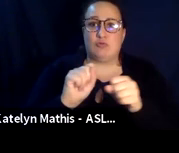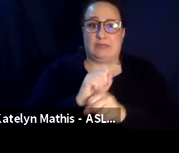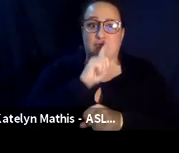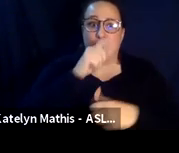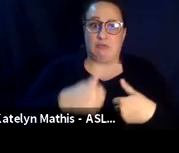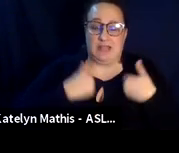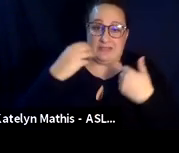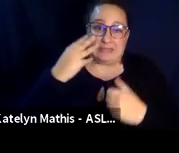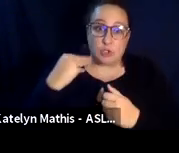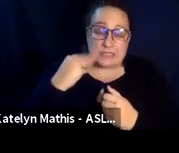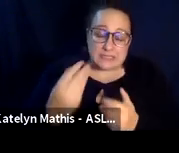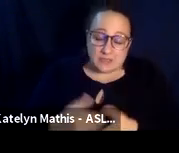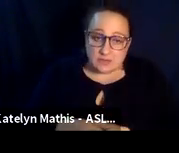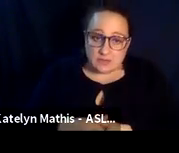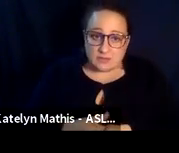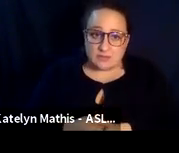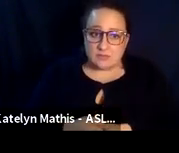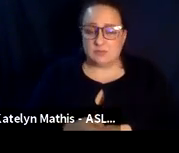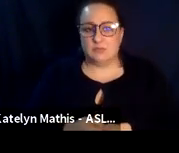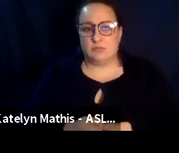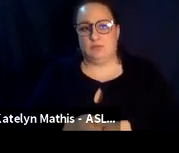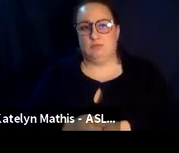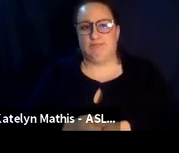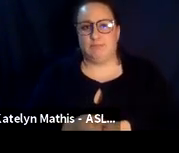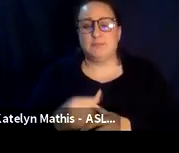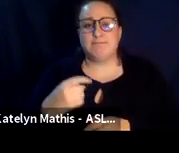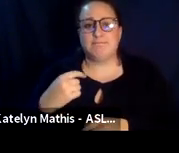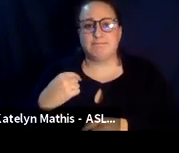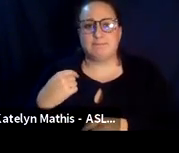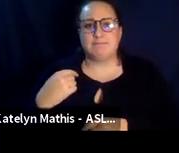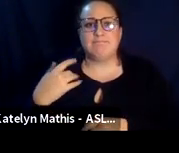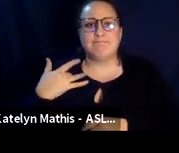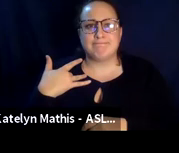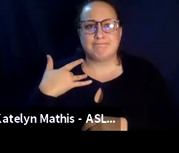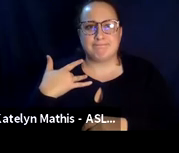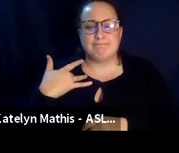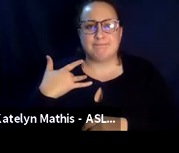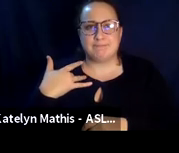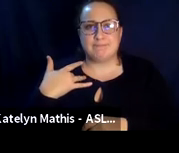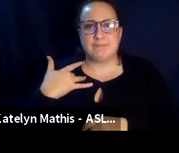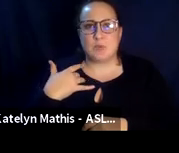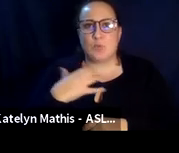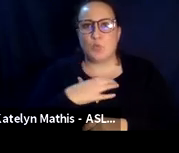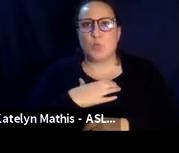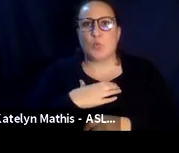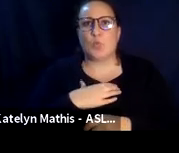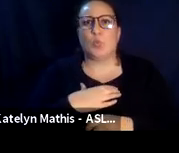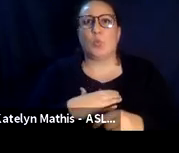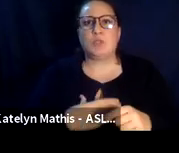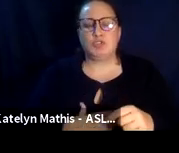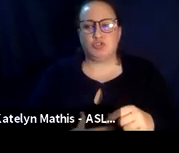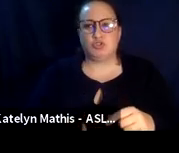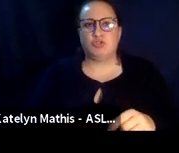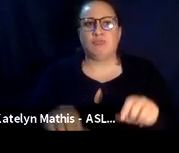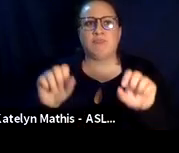experiences. I often wish we could go back to more free and open time